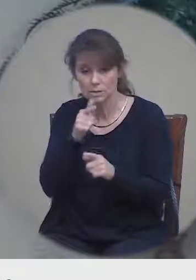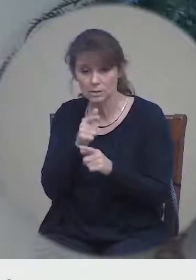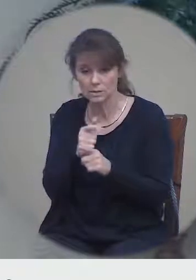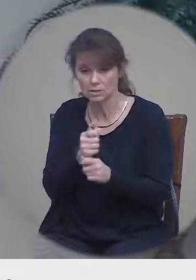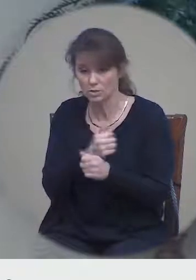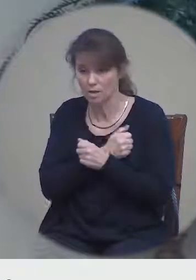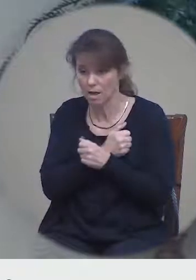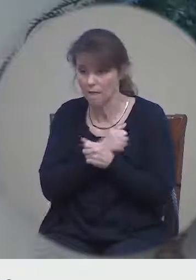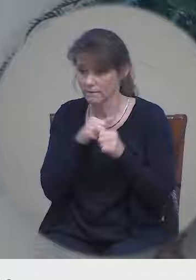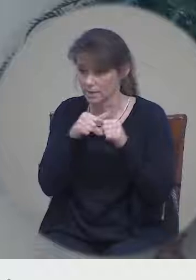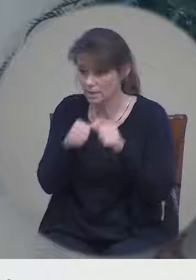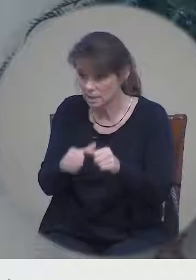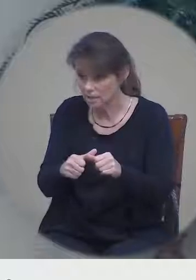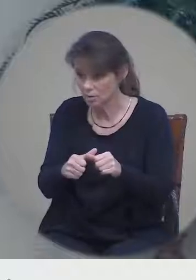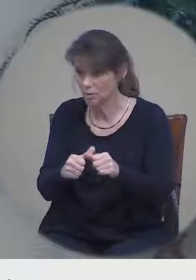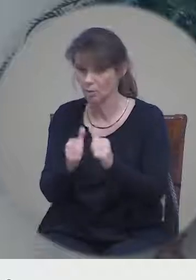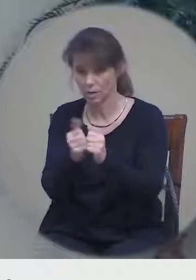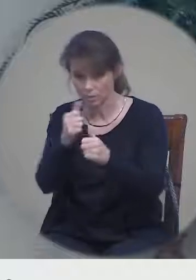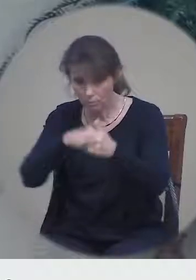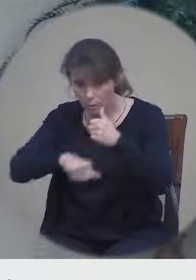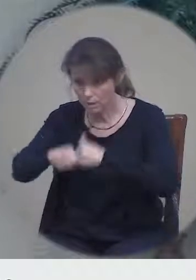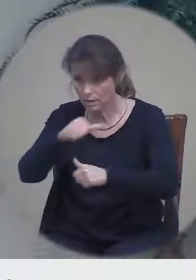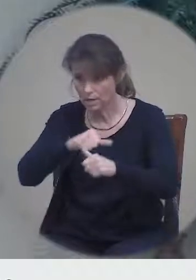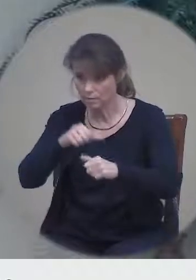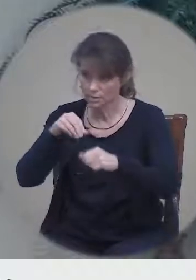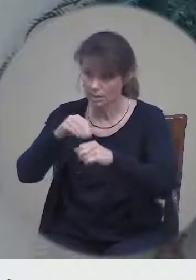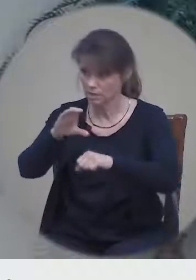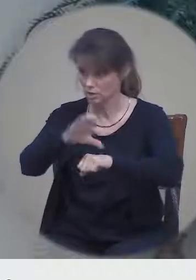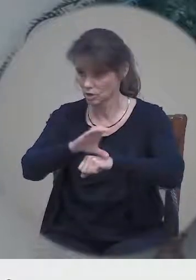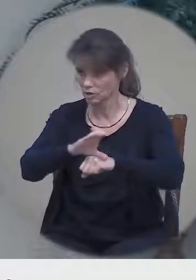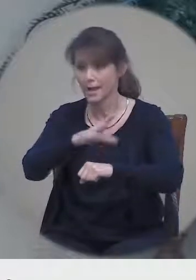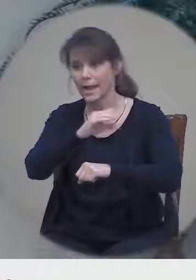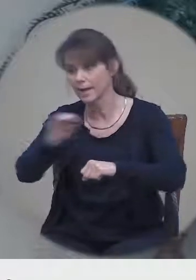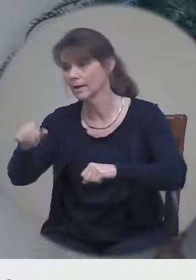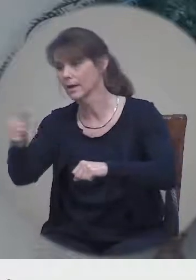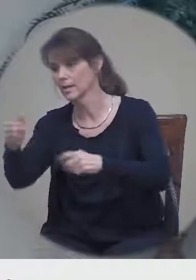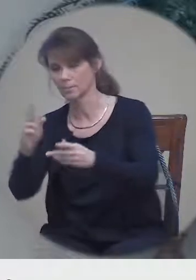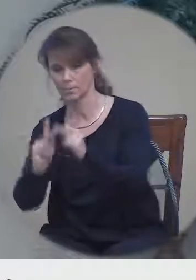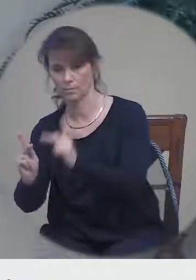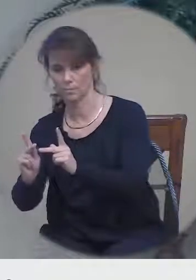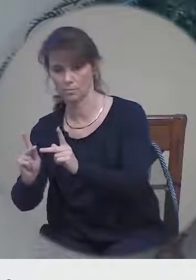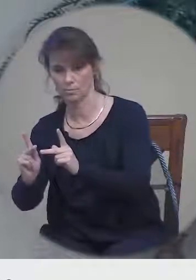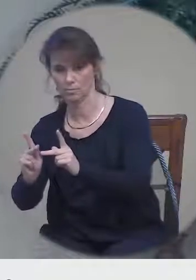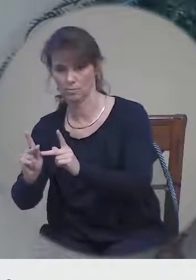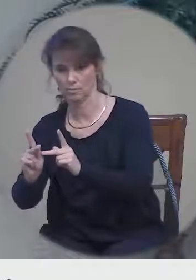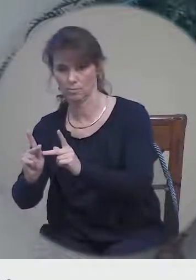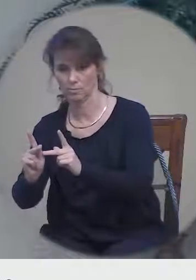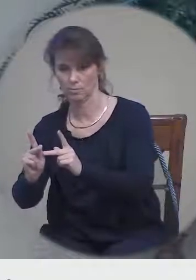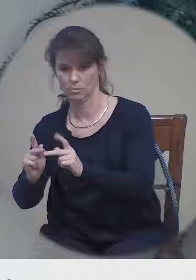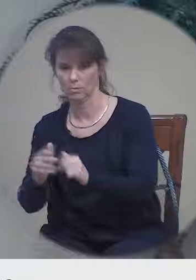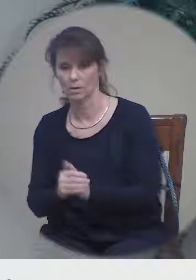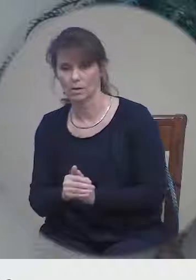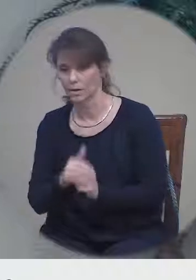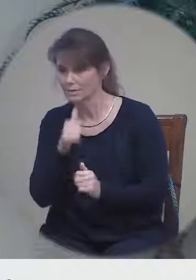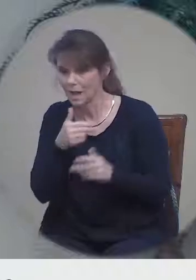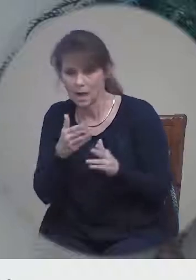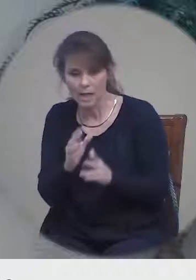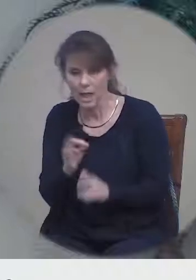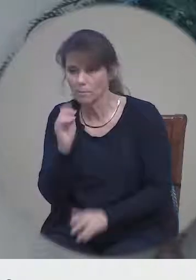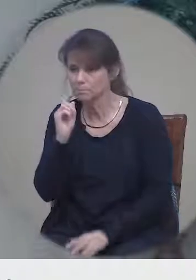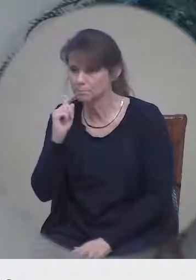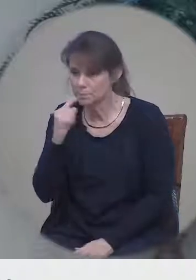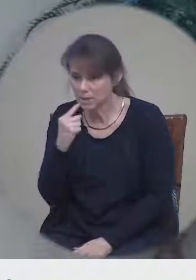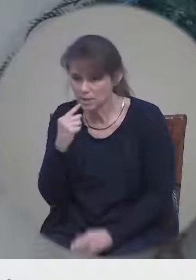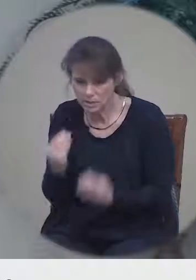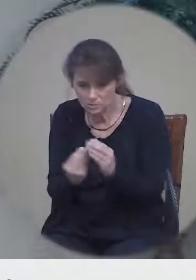dealing one with another in the church and with other people, so that a root of bitterness does not spring